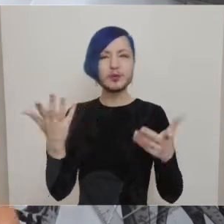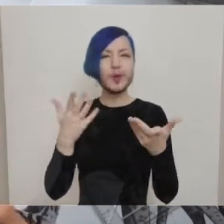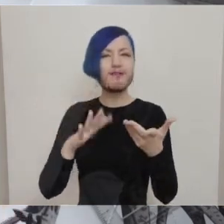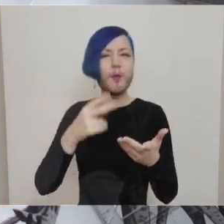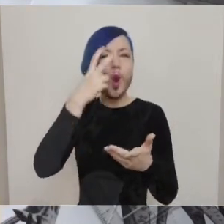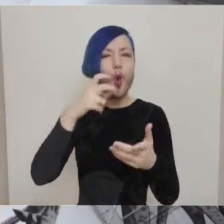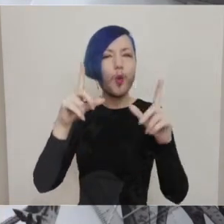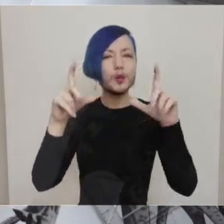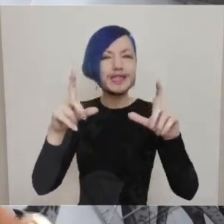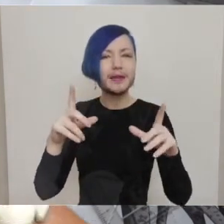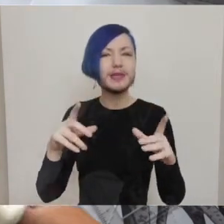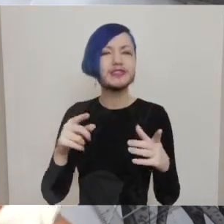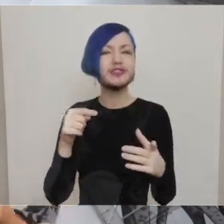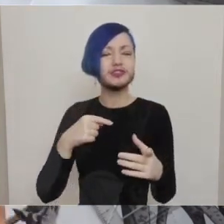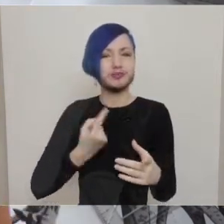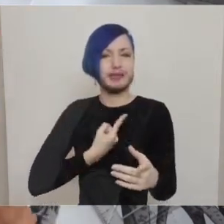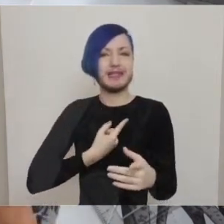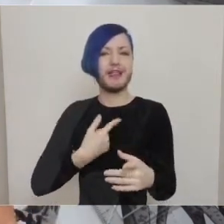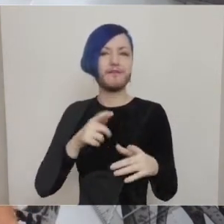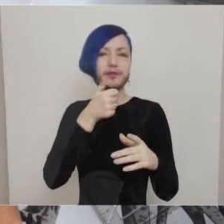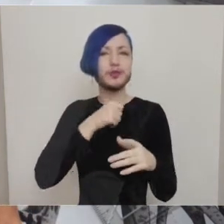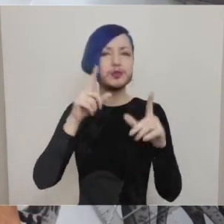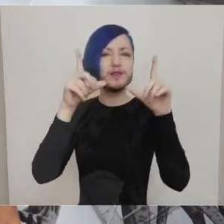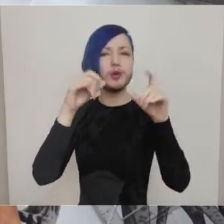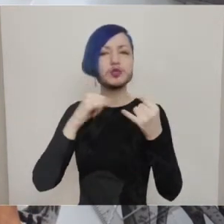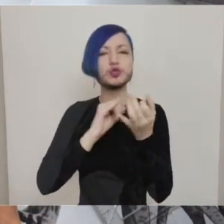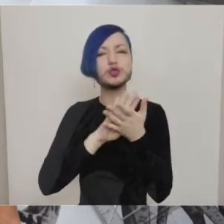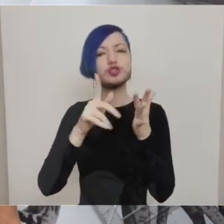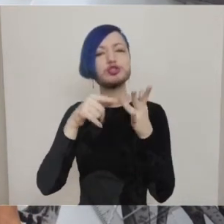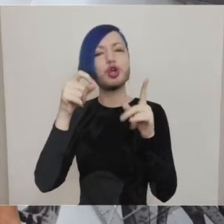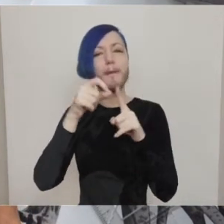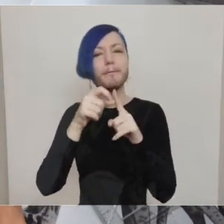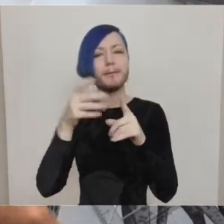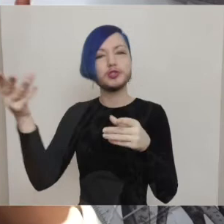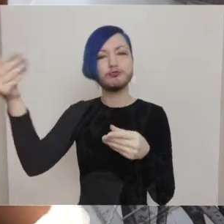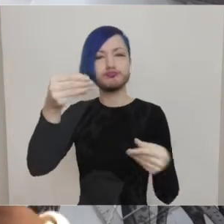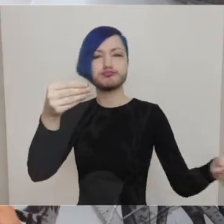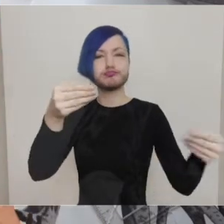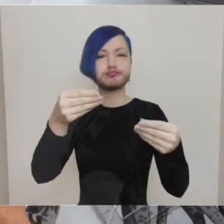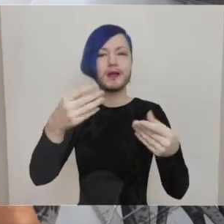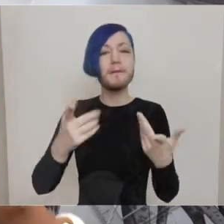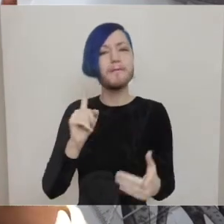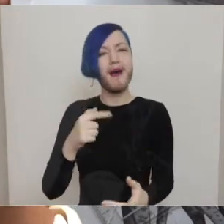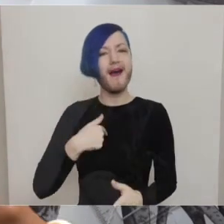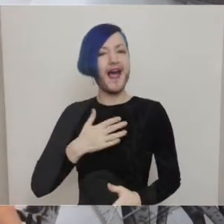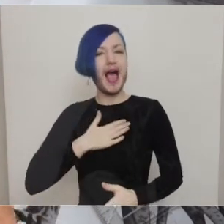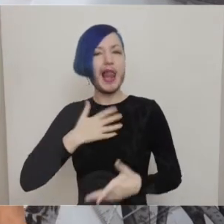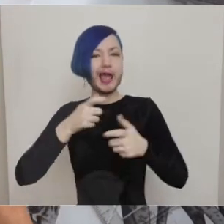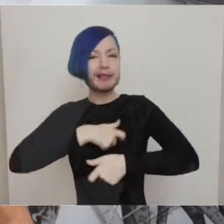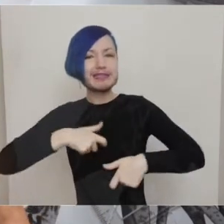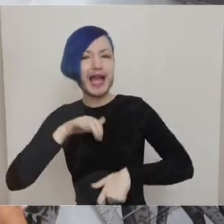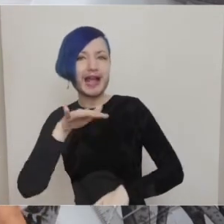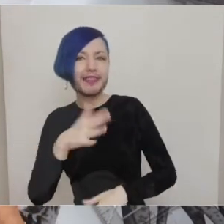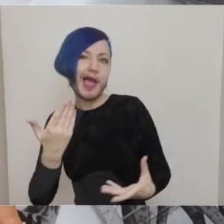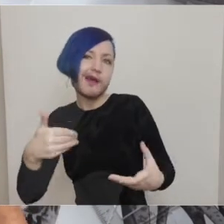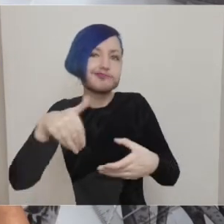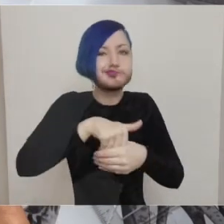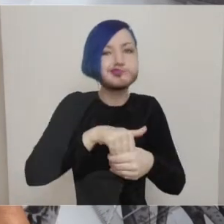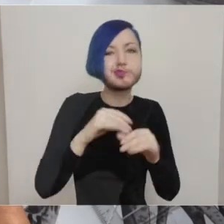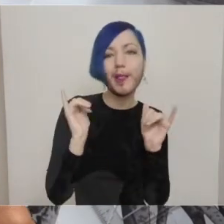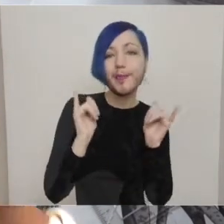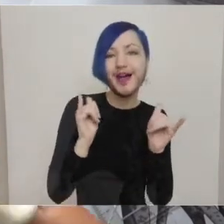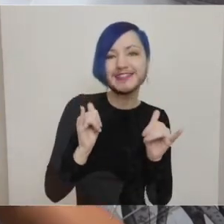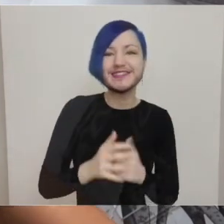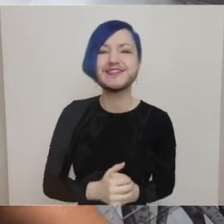image of me working with Photoshop, but I quite like that the tiger has joined